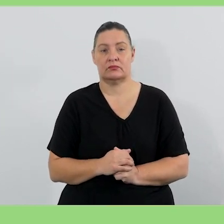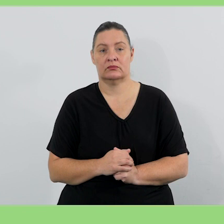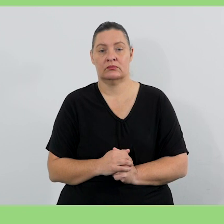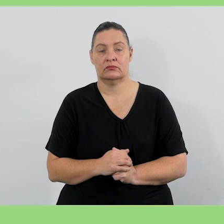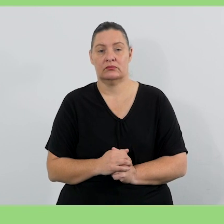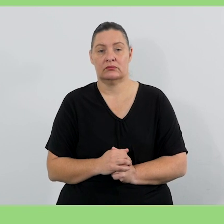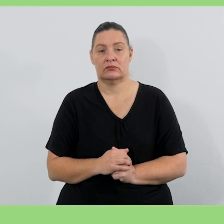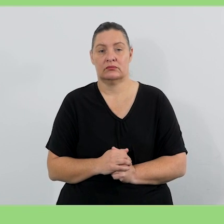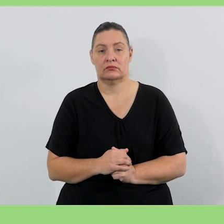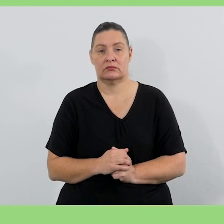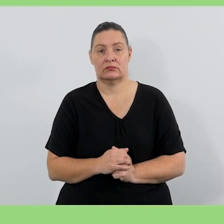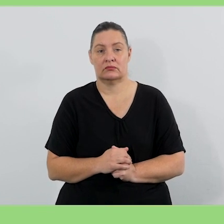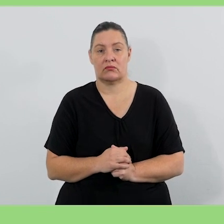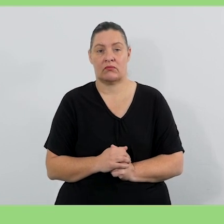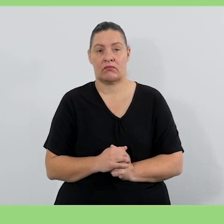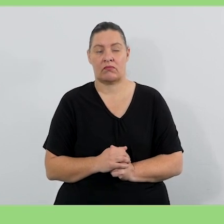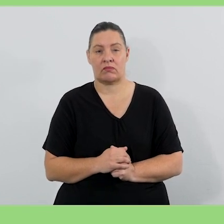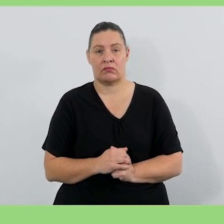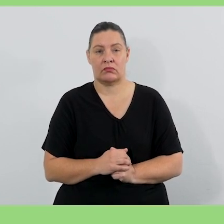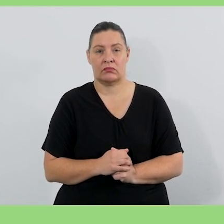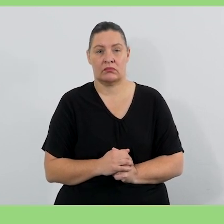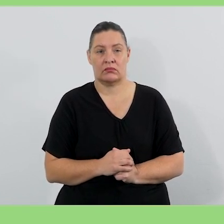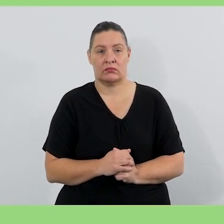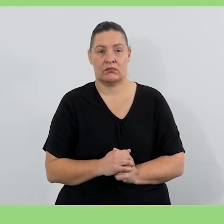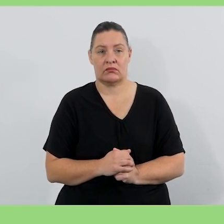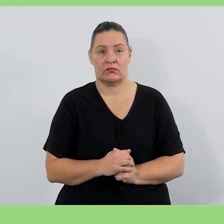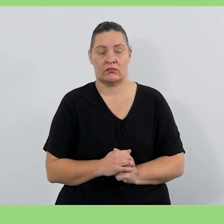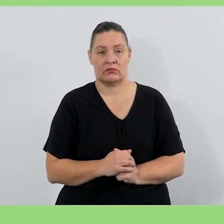into the soil